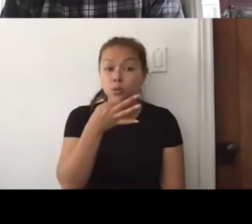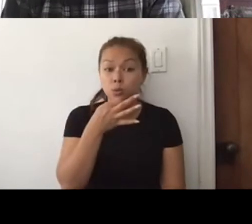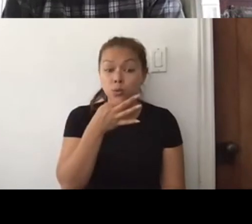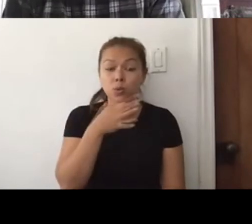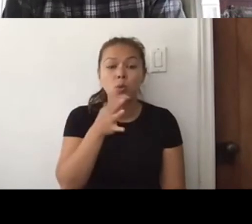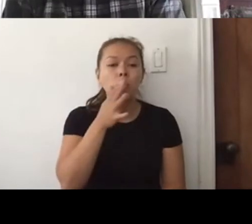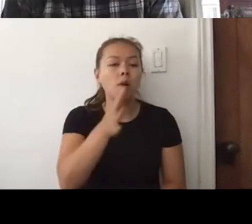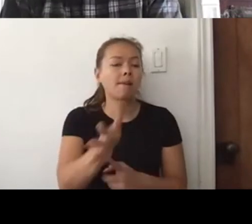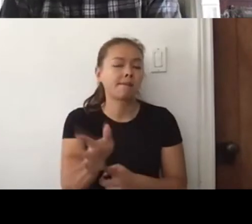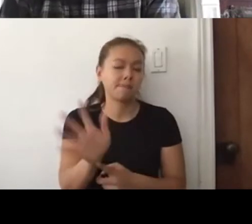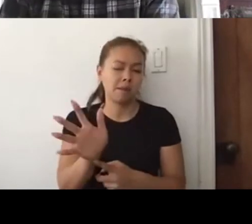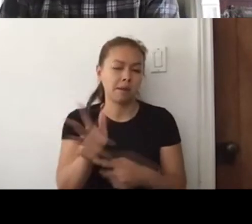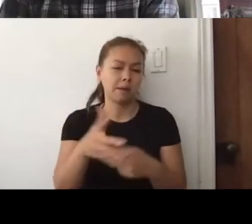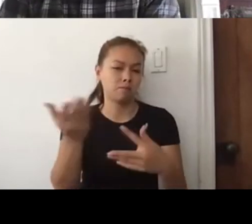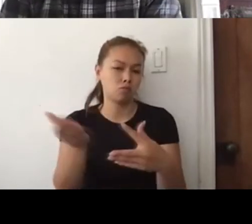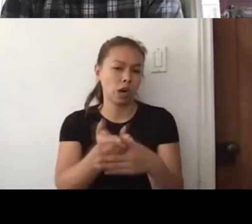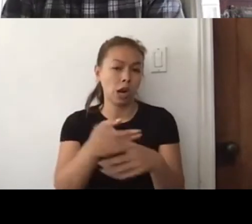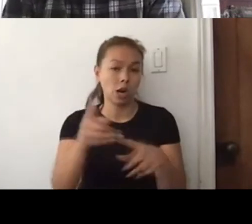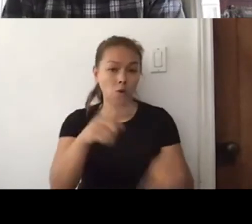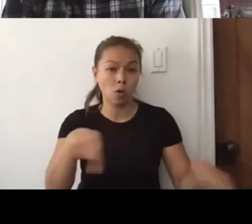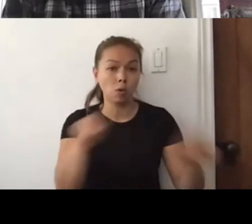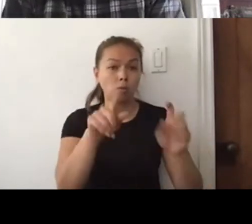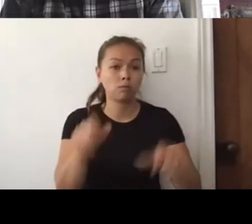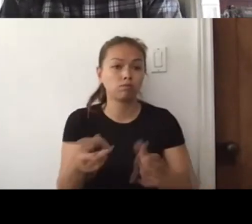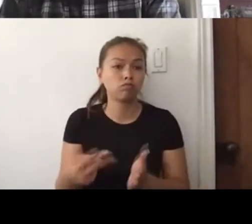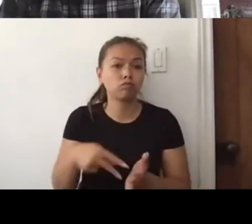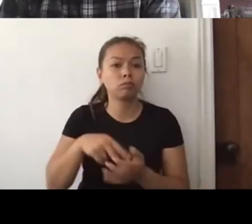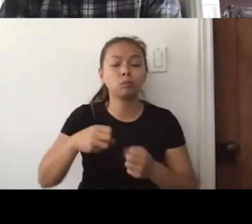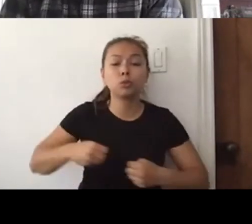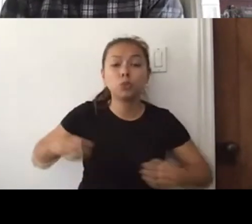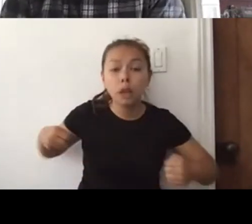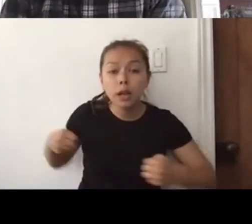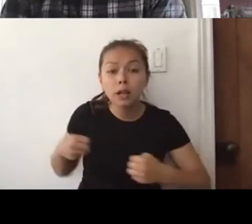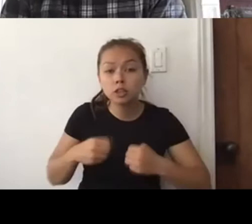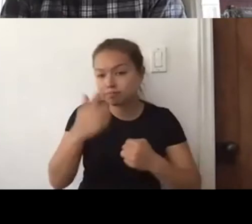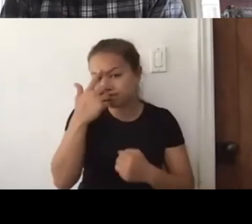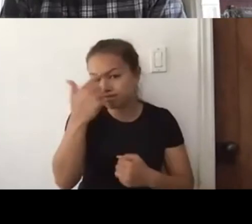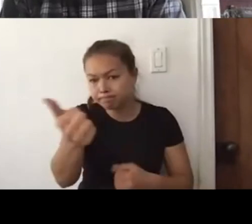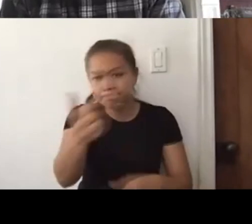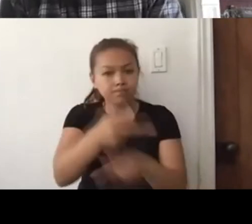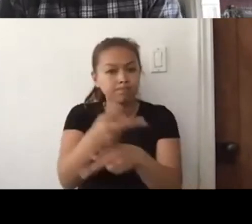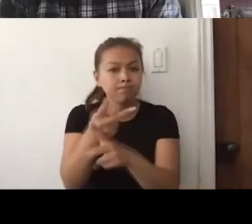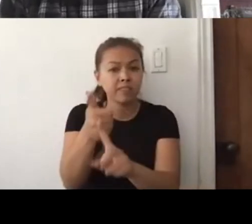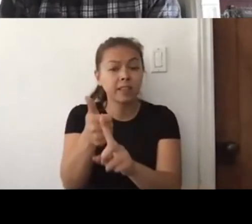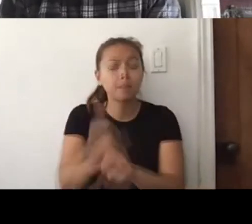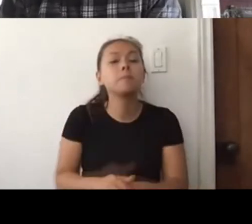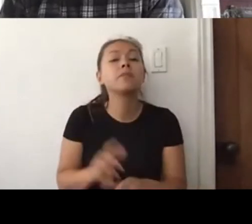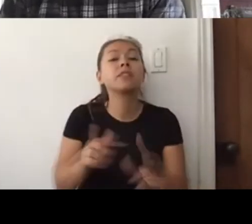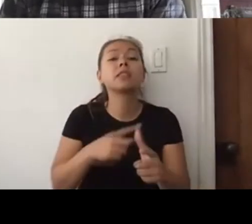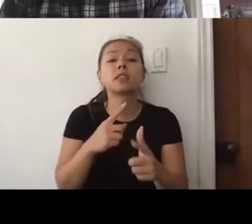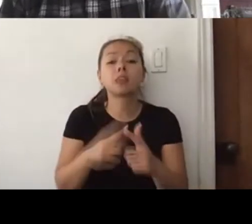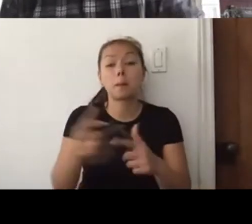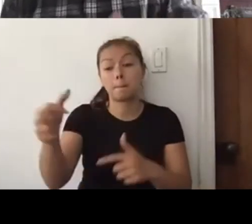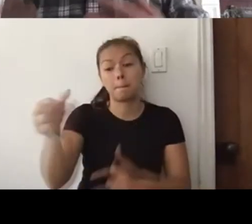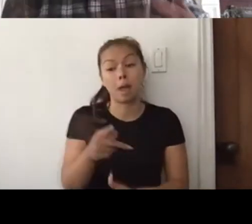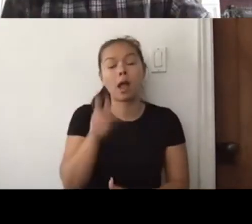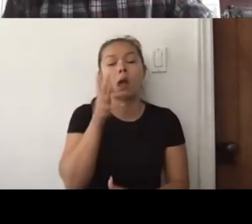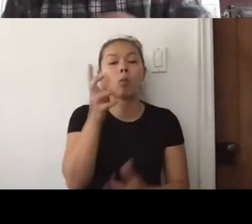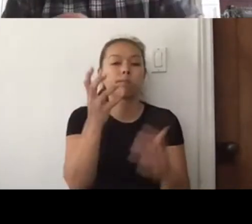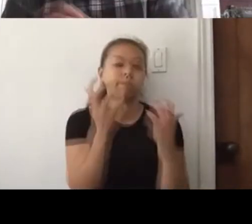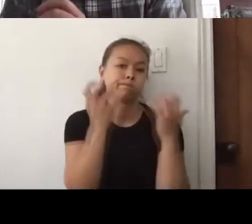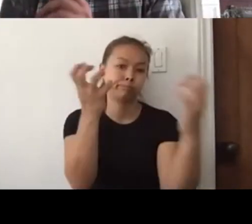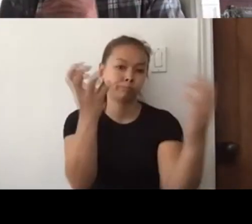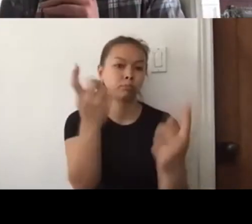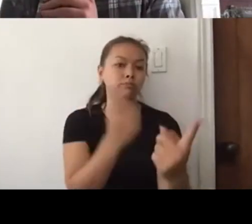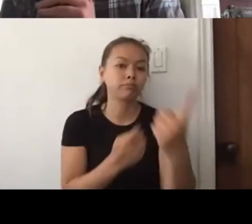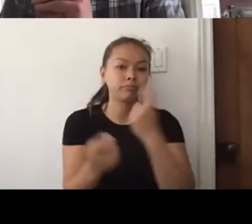glass of water, do what you need to do to take care of yourself. And then we're gonna come back for some questions from the audience. And I just want to encourage